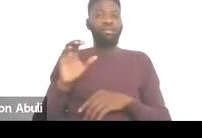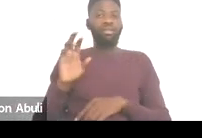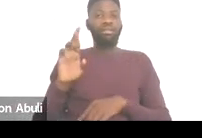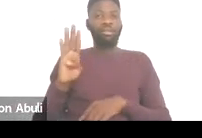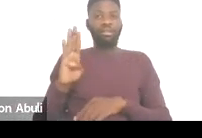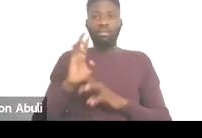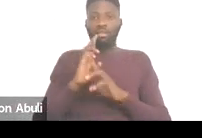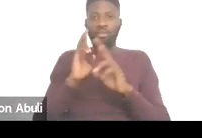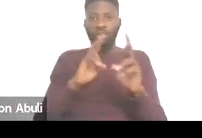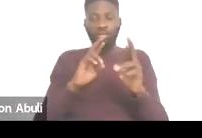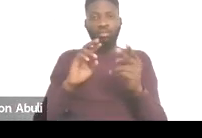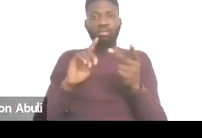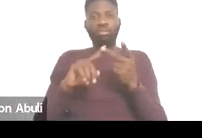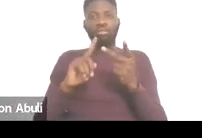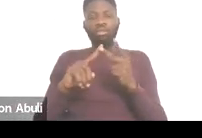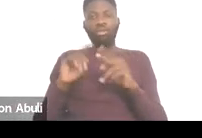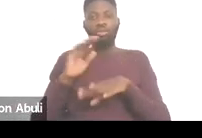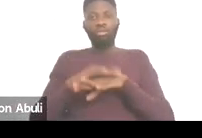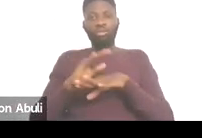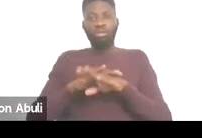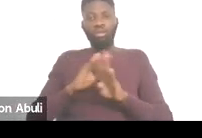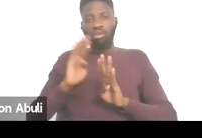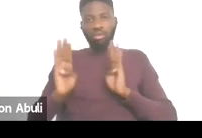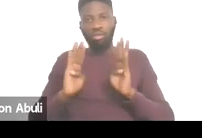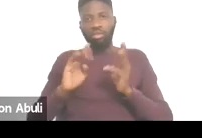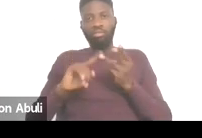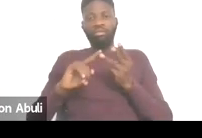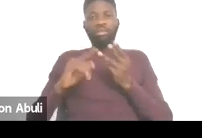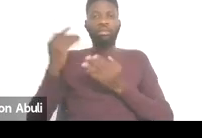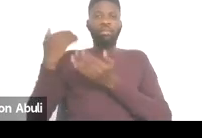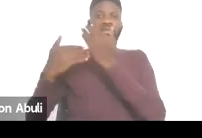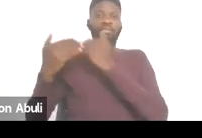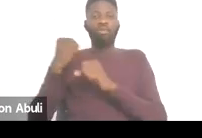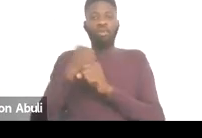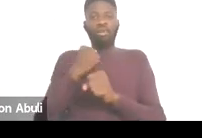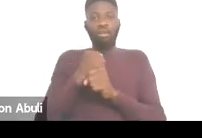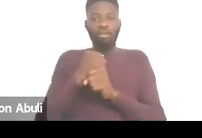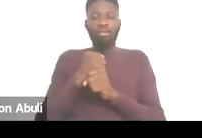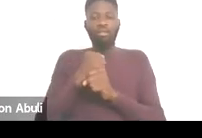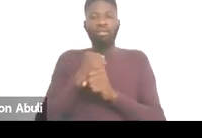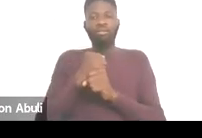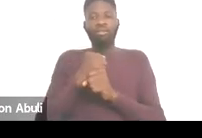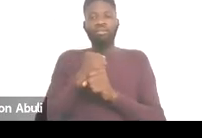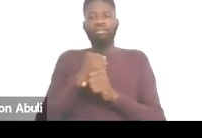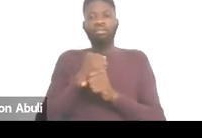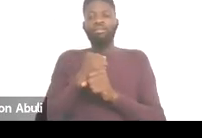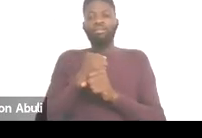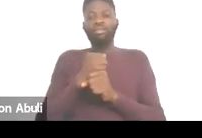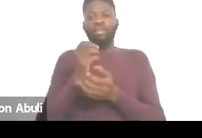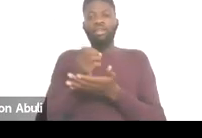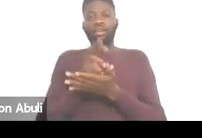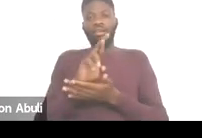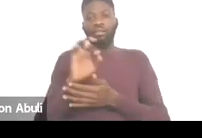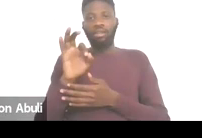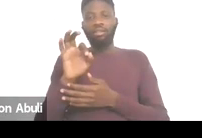your good conduct, from your previous work employment reference checks, some employers go to the extent of looking at what